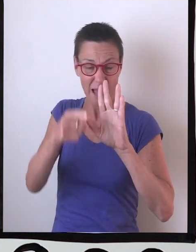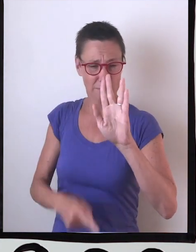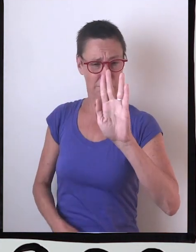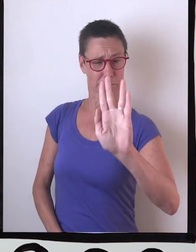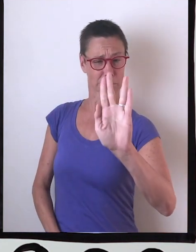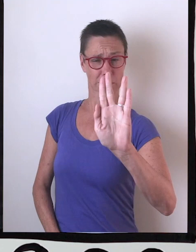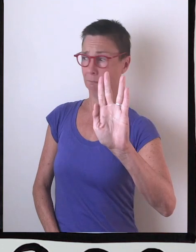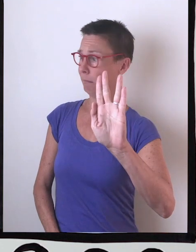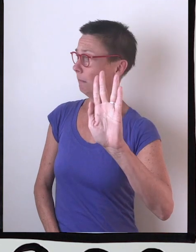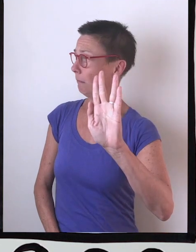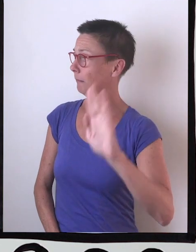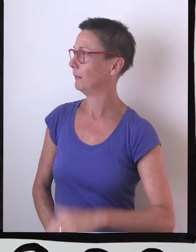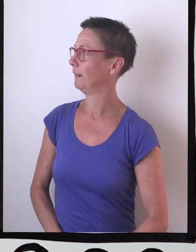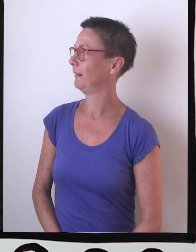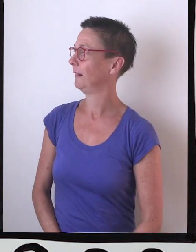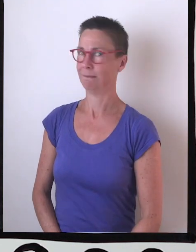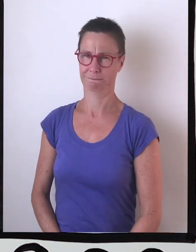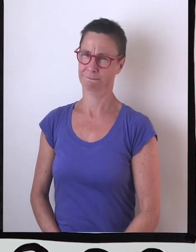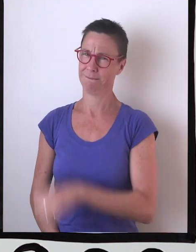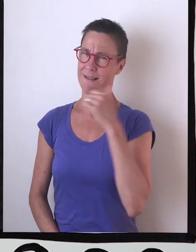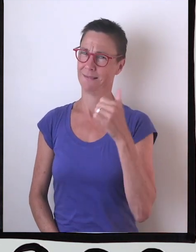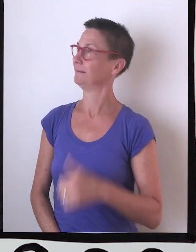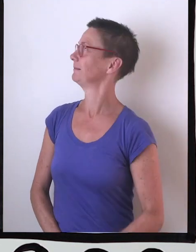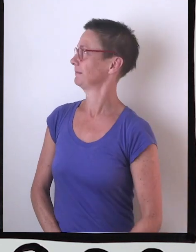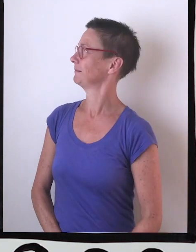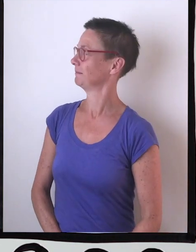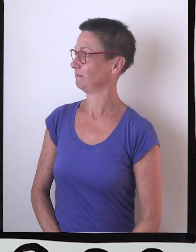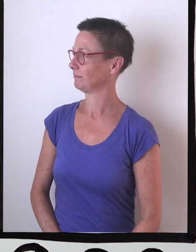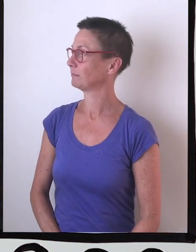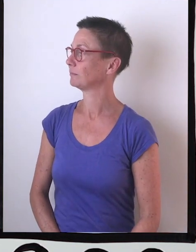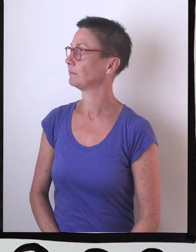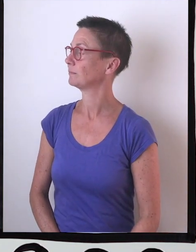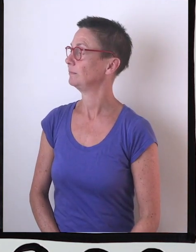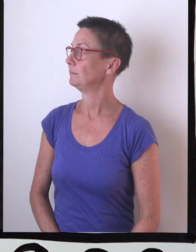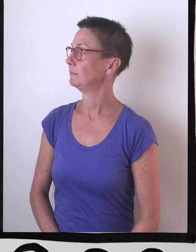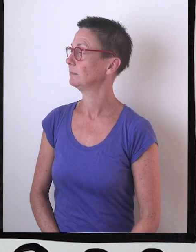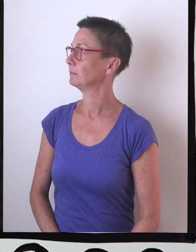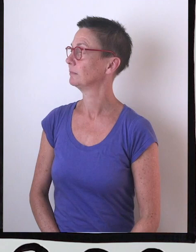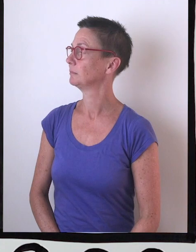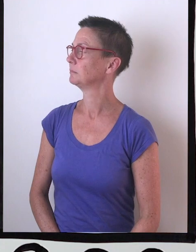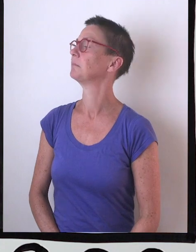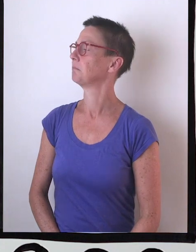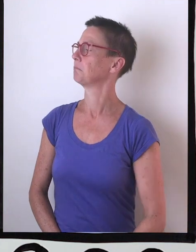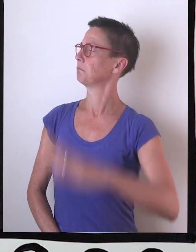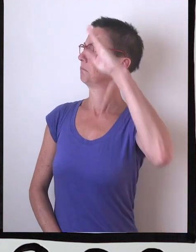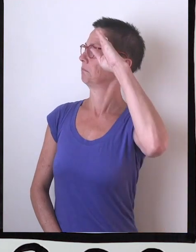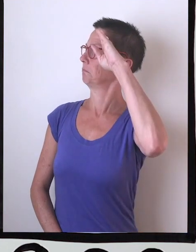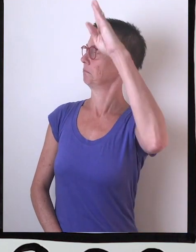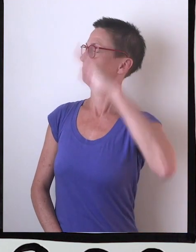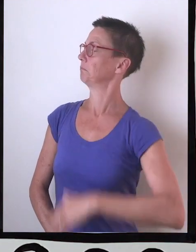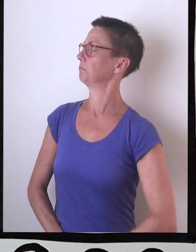Can you do that one? Live long and prosper. Cool. Very nice. That's it. And then we could do salute.